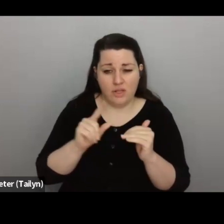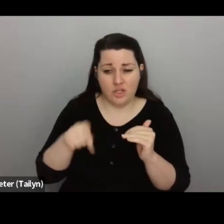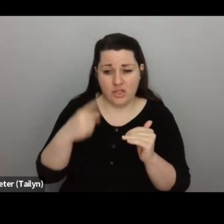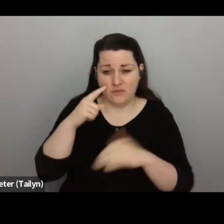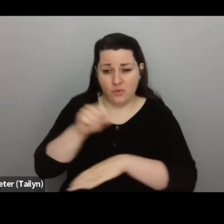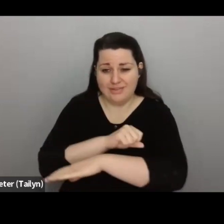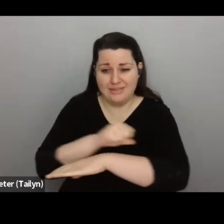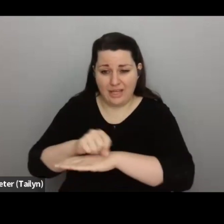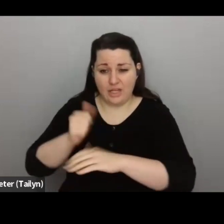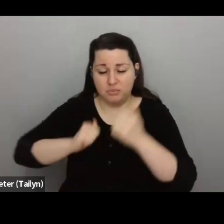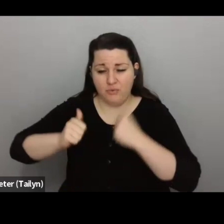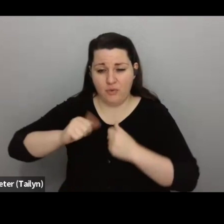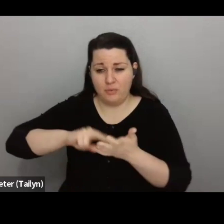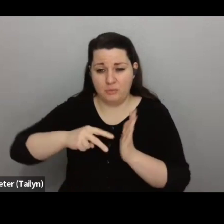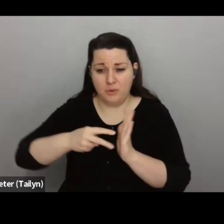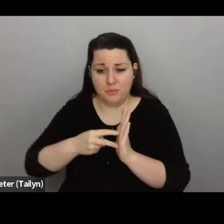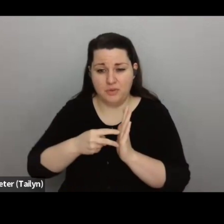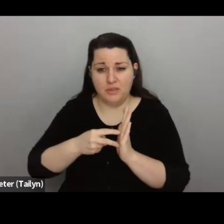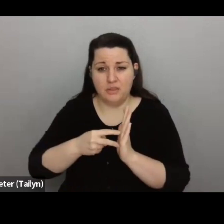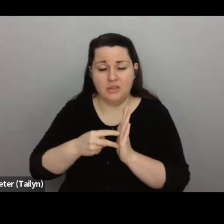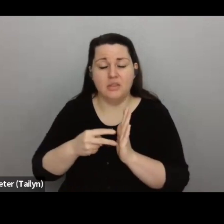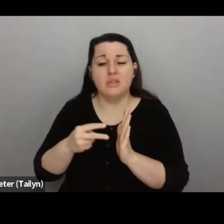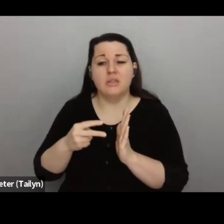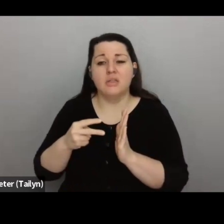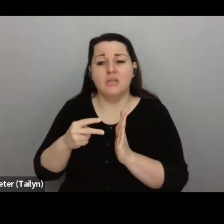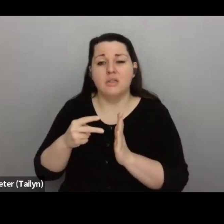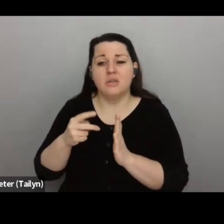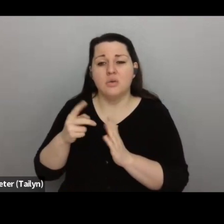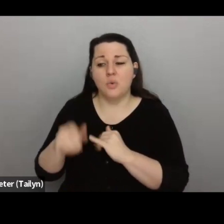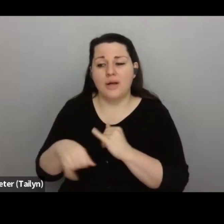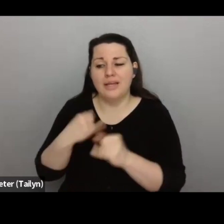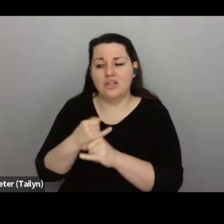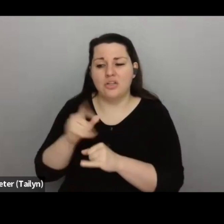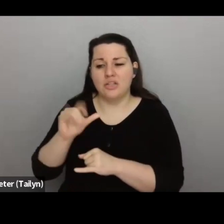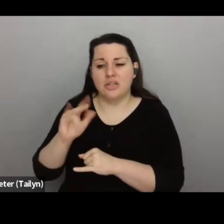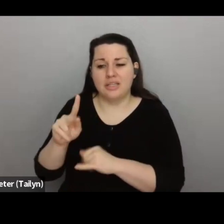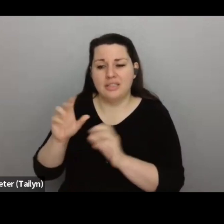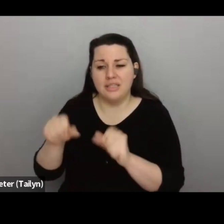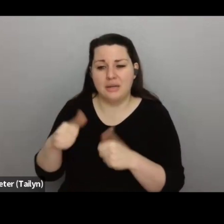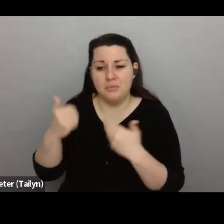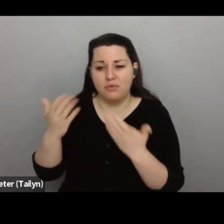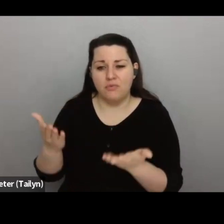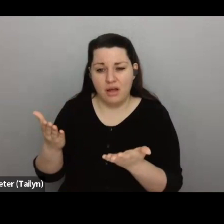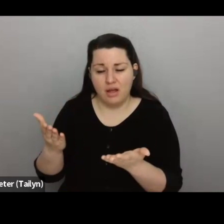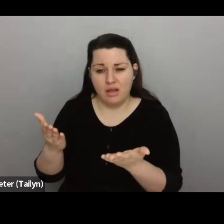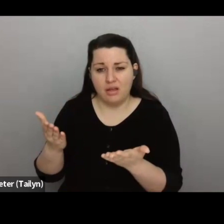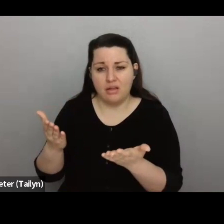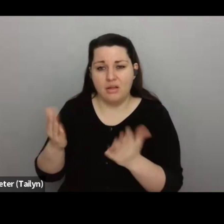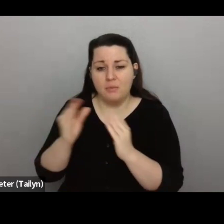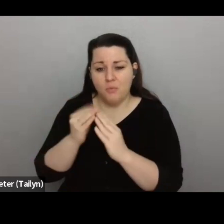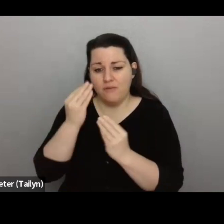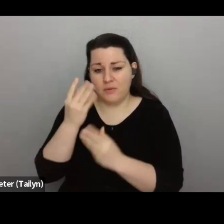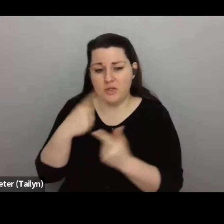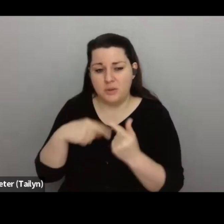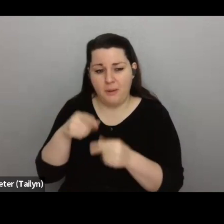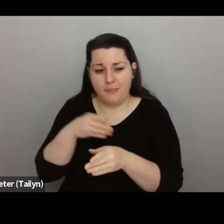and performance purposes? What international links can be provided with more information about this